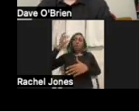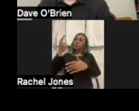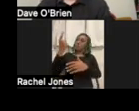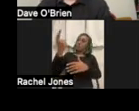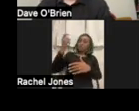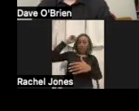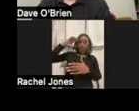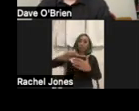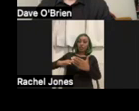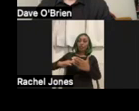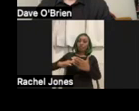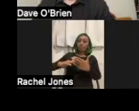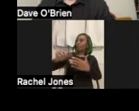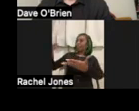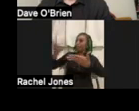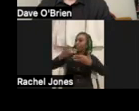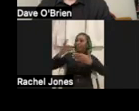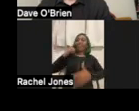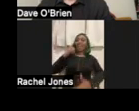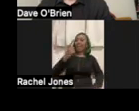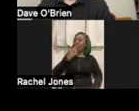just providers of evidence or data.